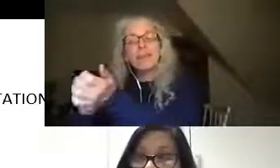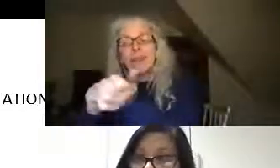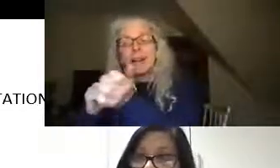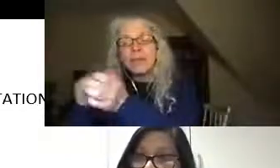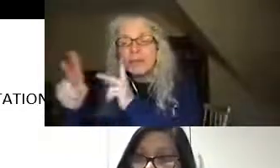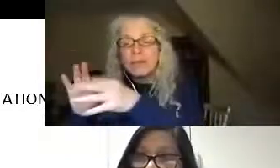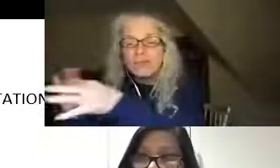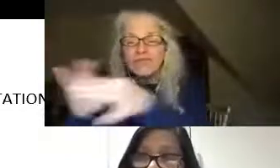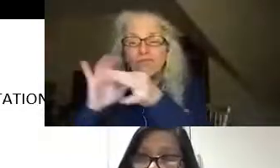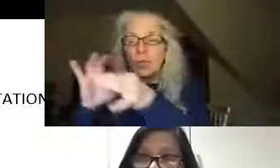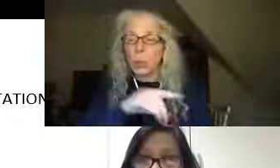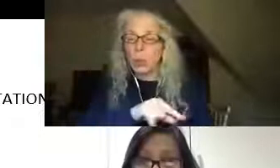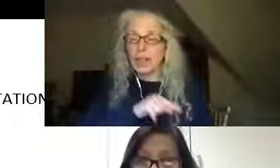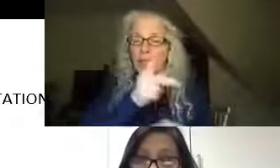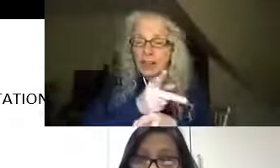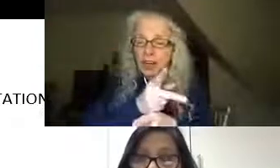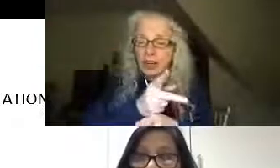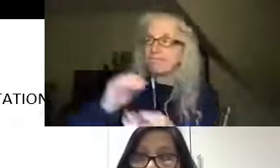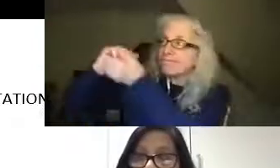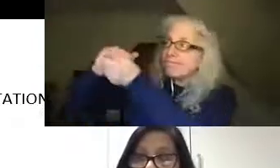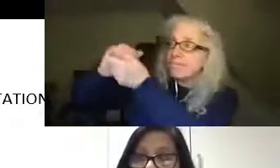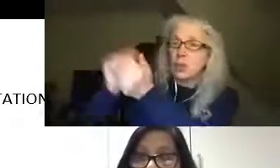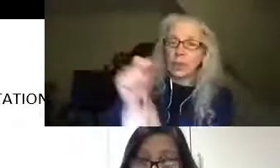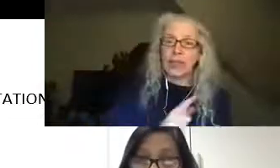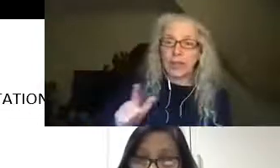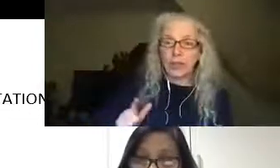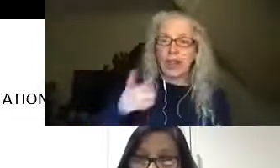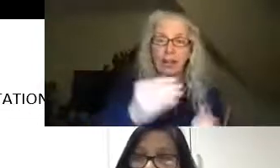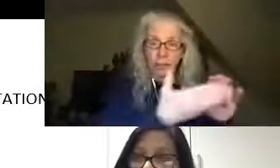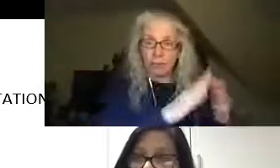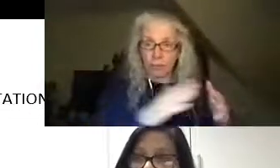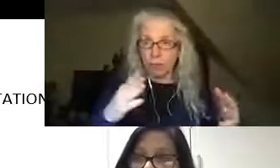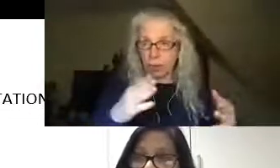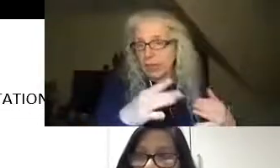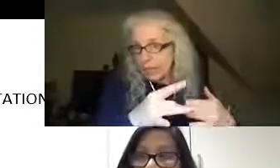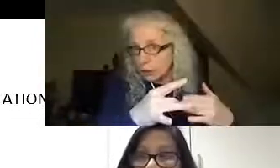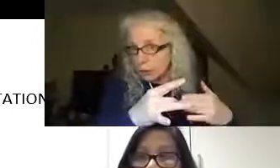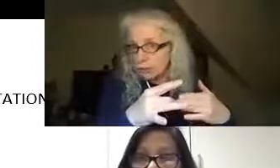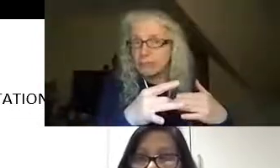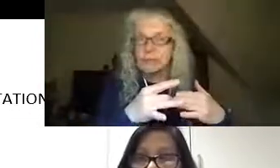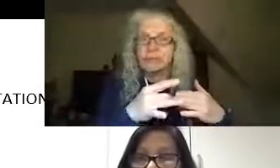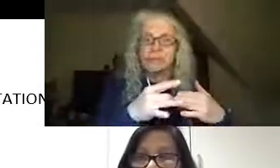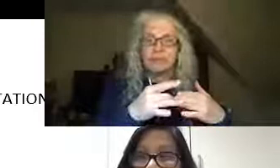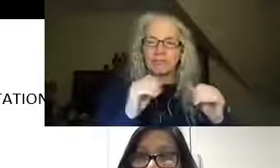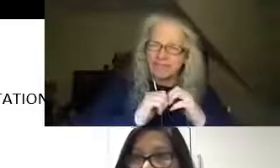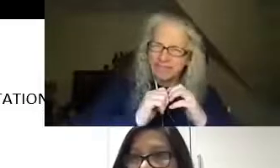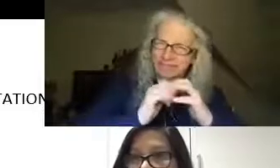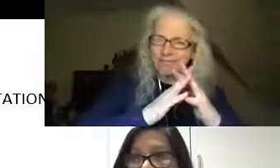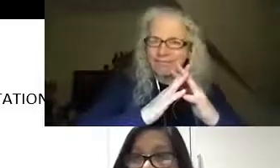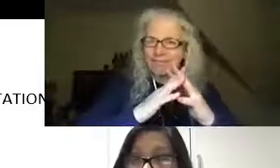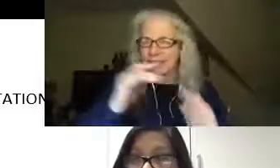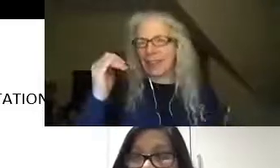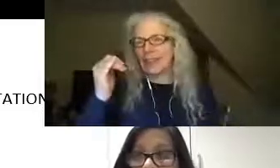With a strong partnership with the legislature and community leaders, the Reinventing